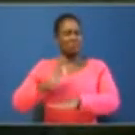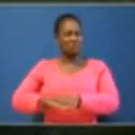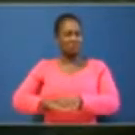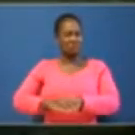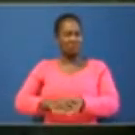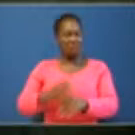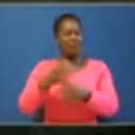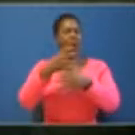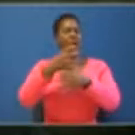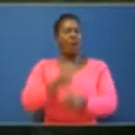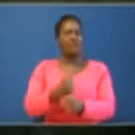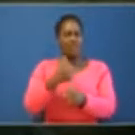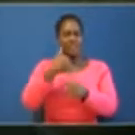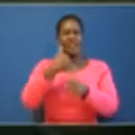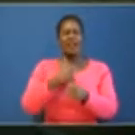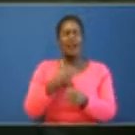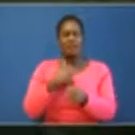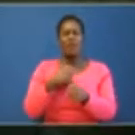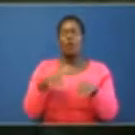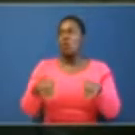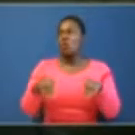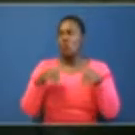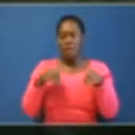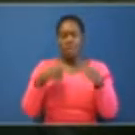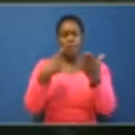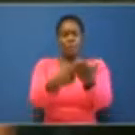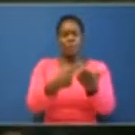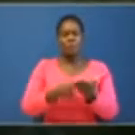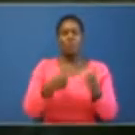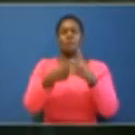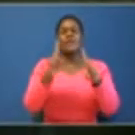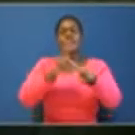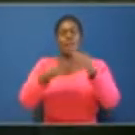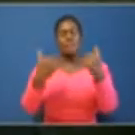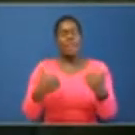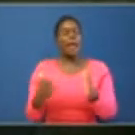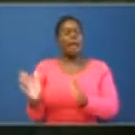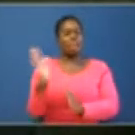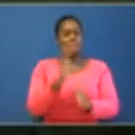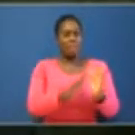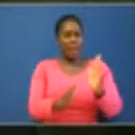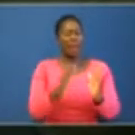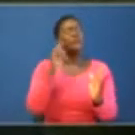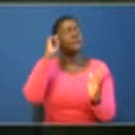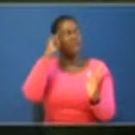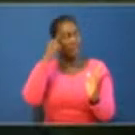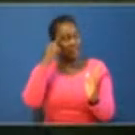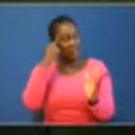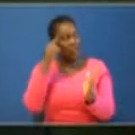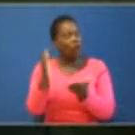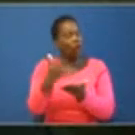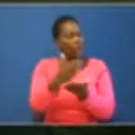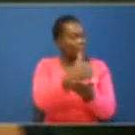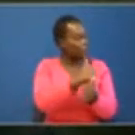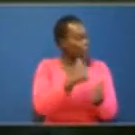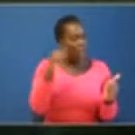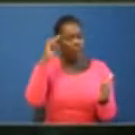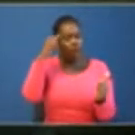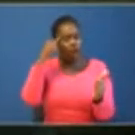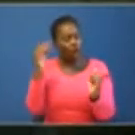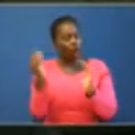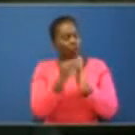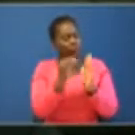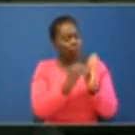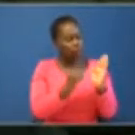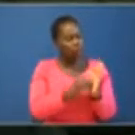confident uh right now we're just waiting for the debate to start and i'm taking this time to prepare meditate to collect my thoughts and i'll